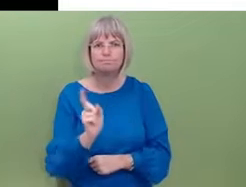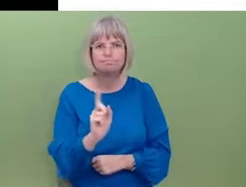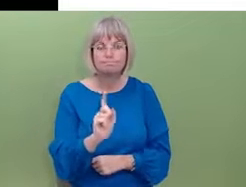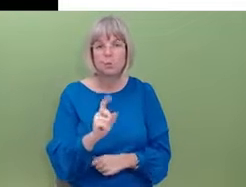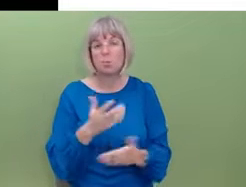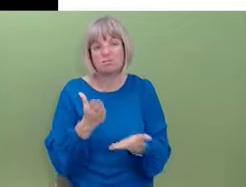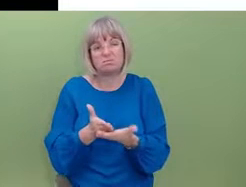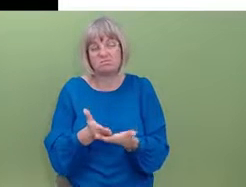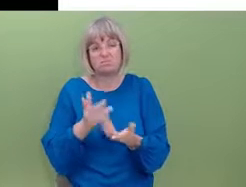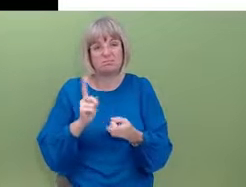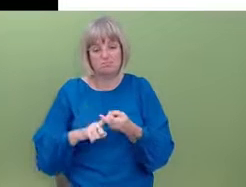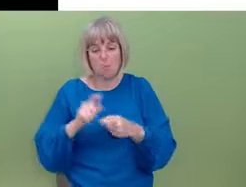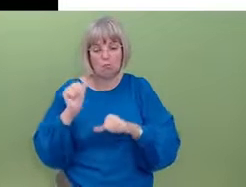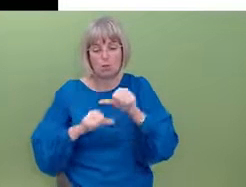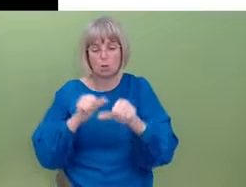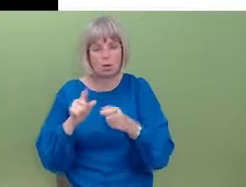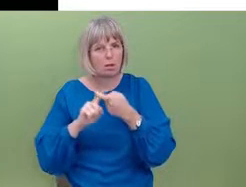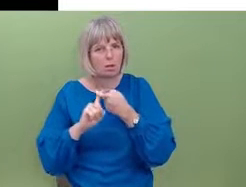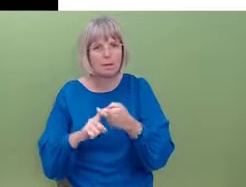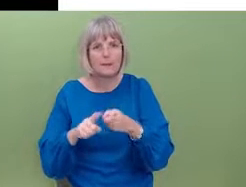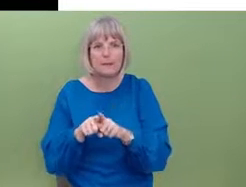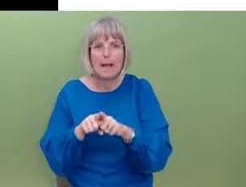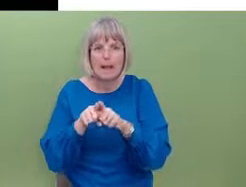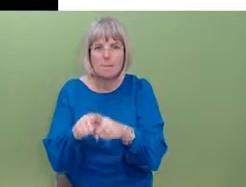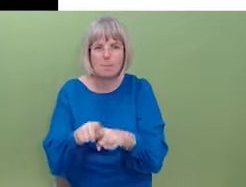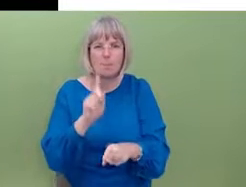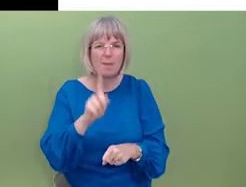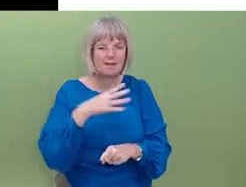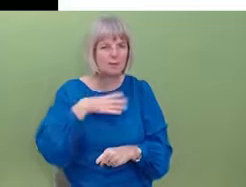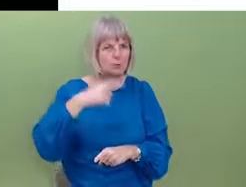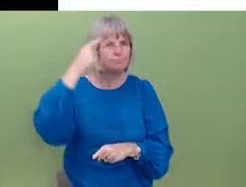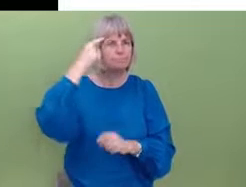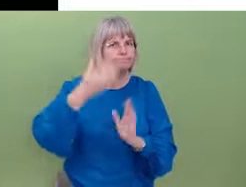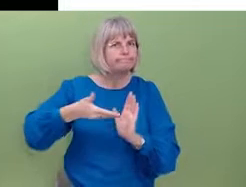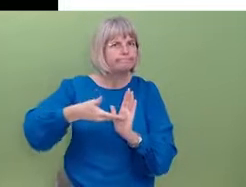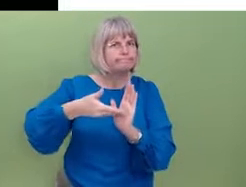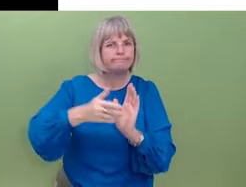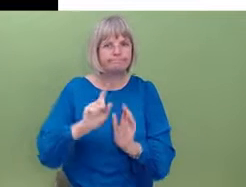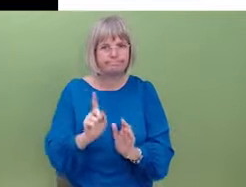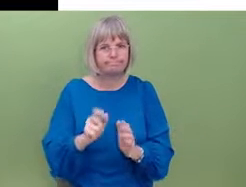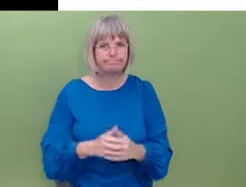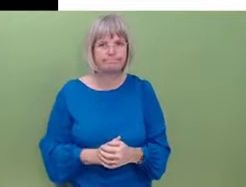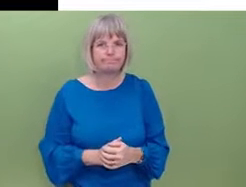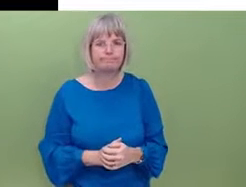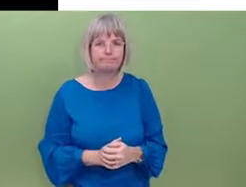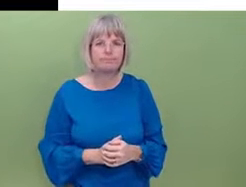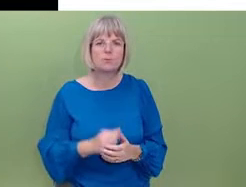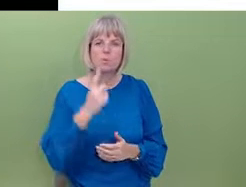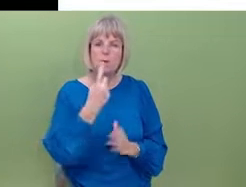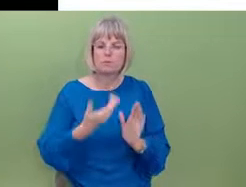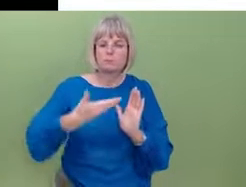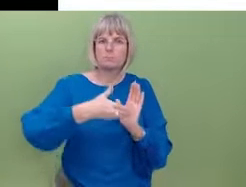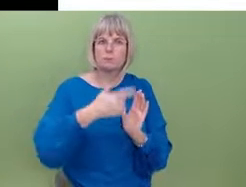but there would be additions to consider. One of these would be to discuss the options with the young person and